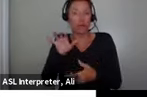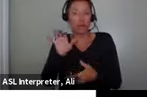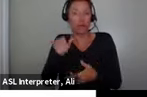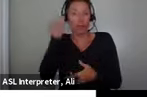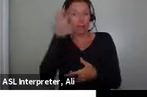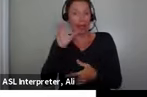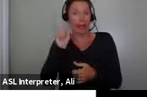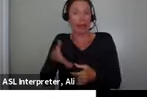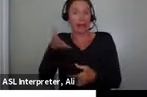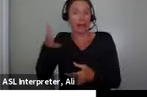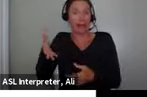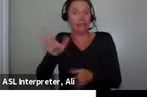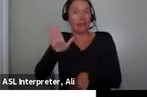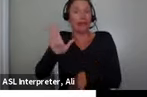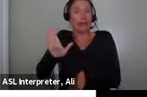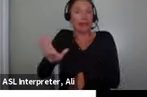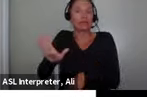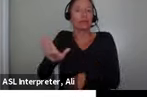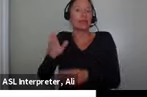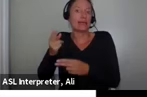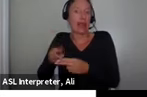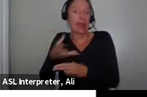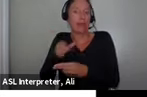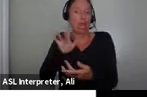contact information so we could direct him to